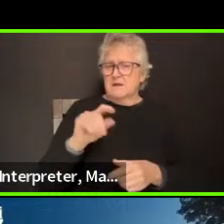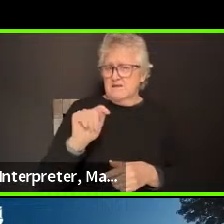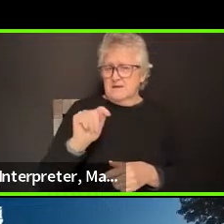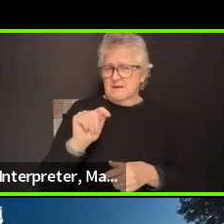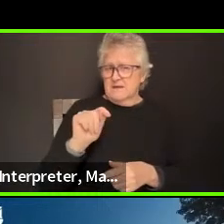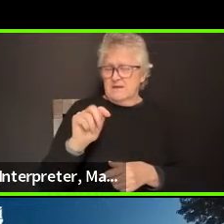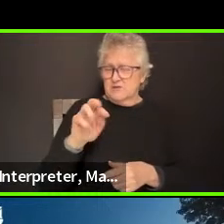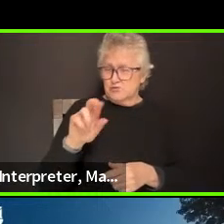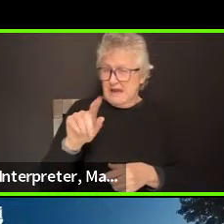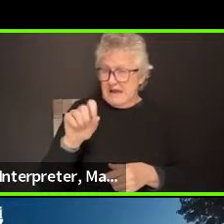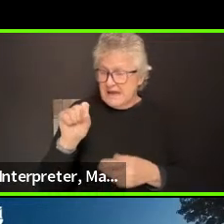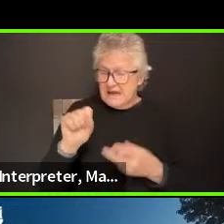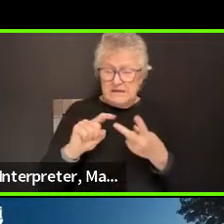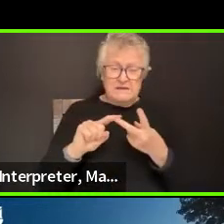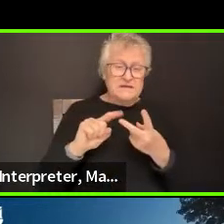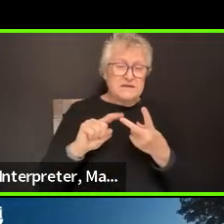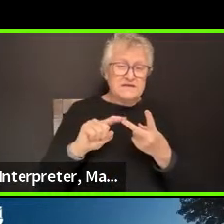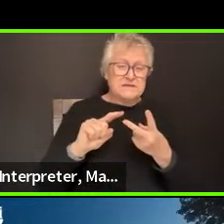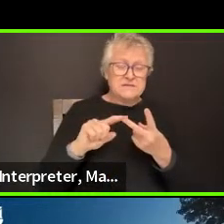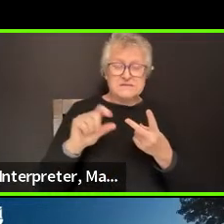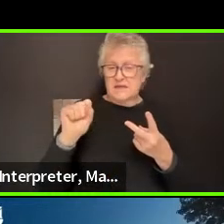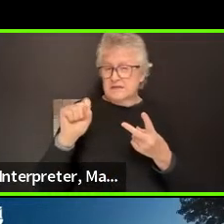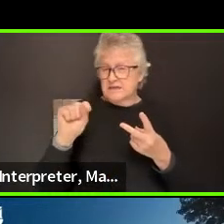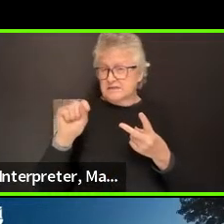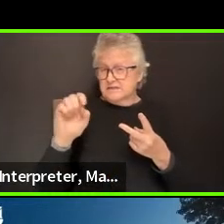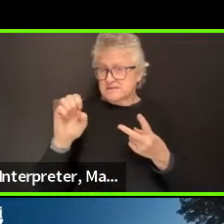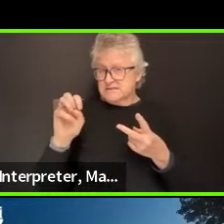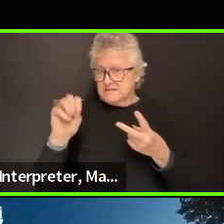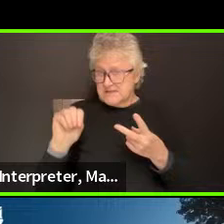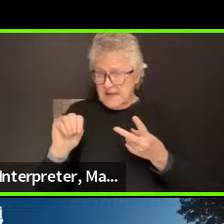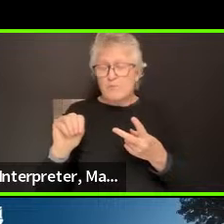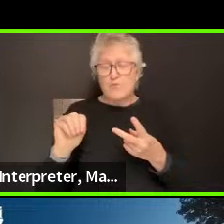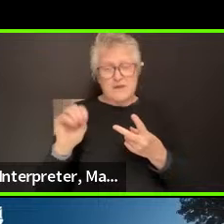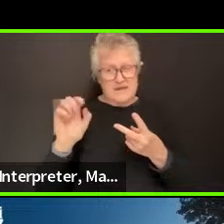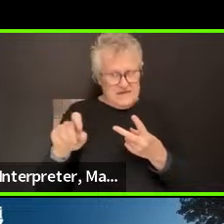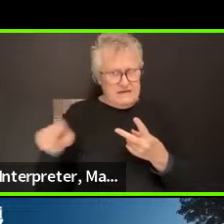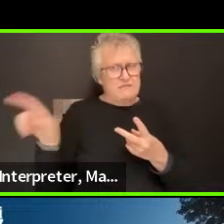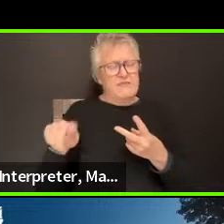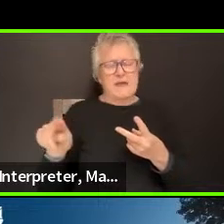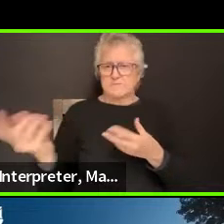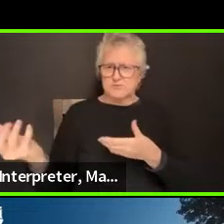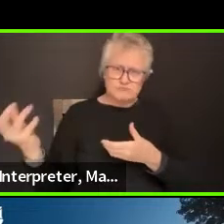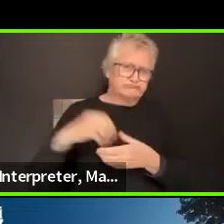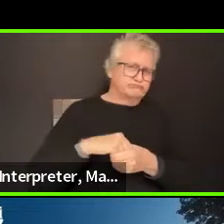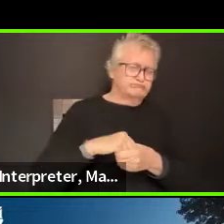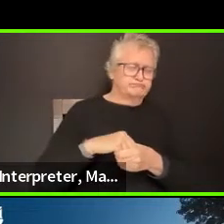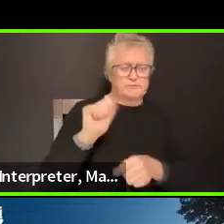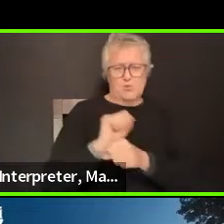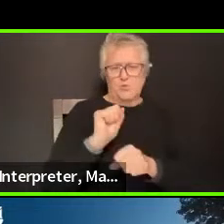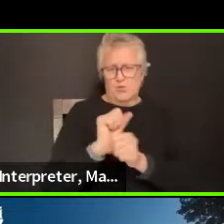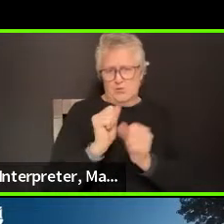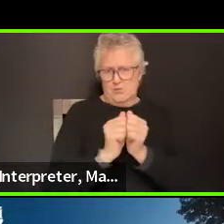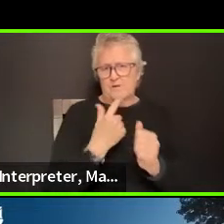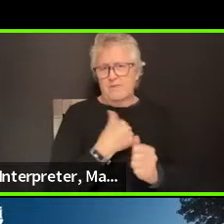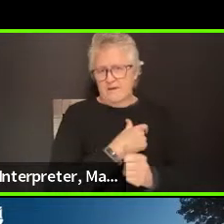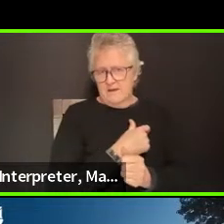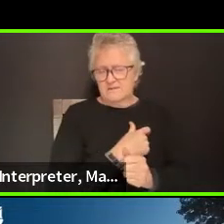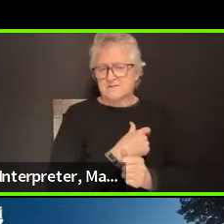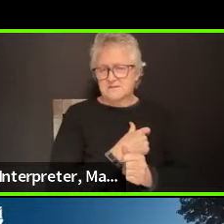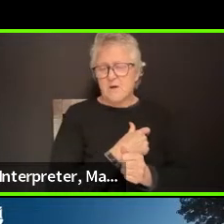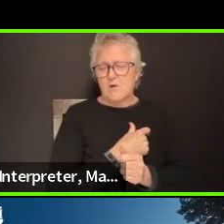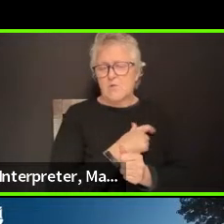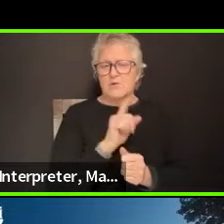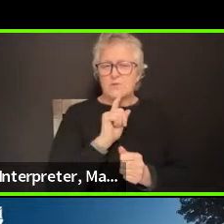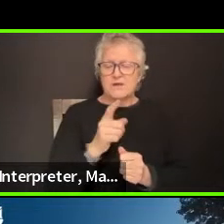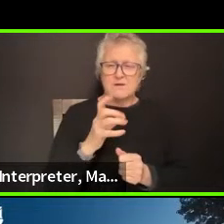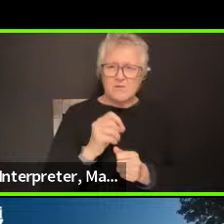STEM to work on programs like this. So it's just an opportunity to connect with that program. I think that's something